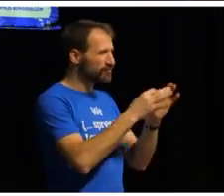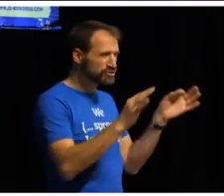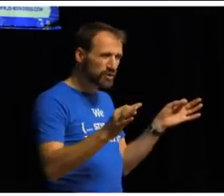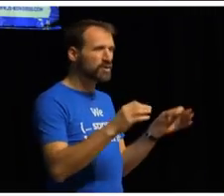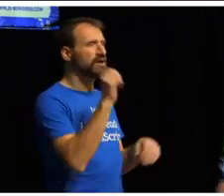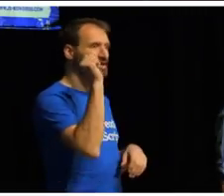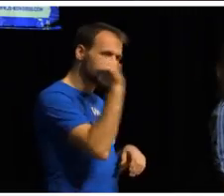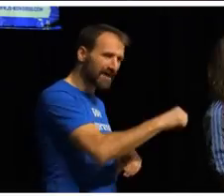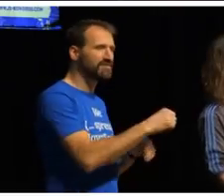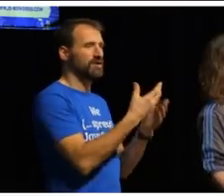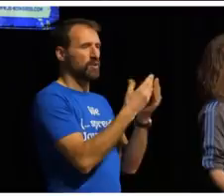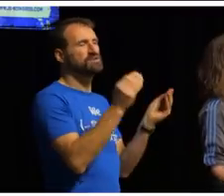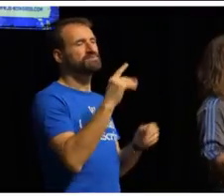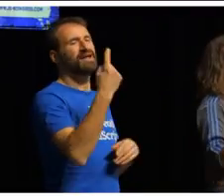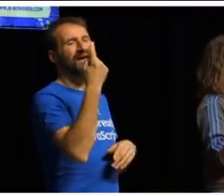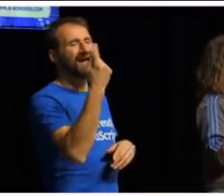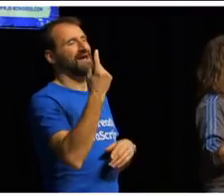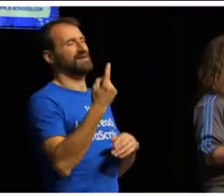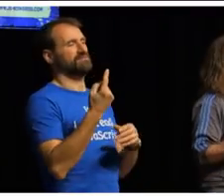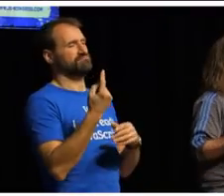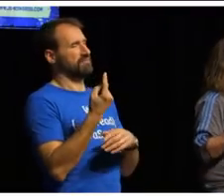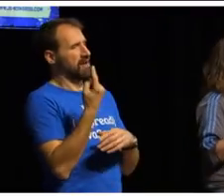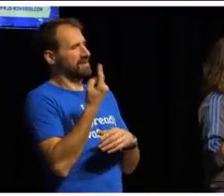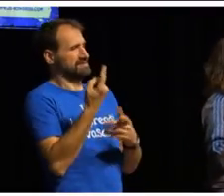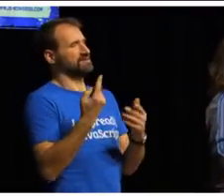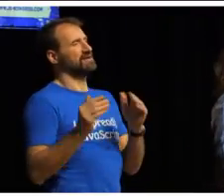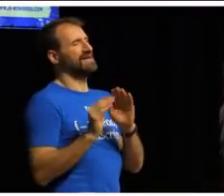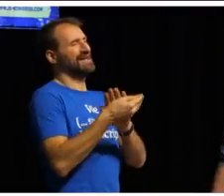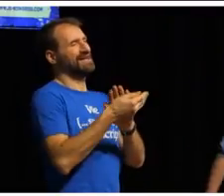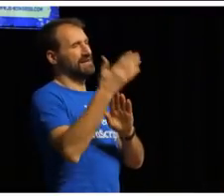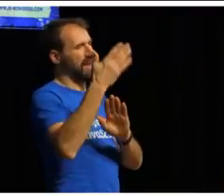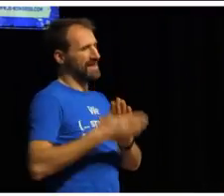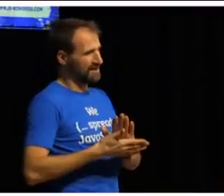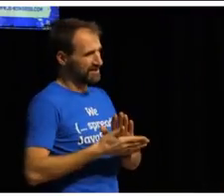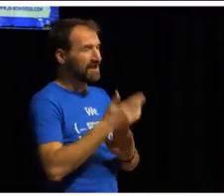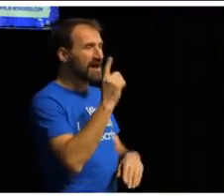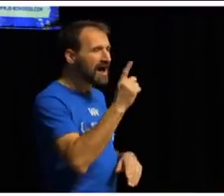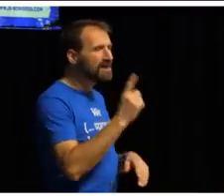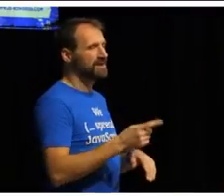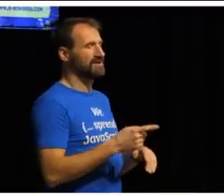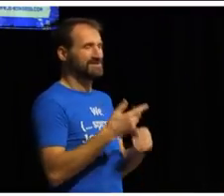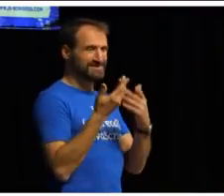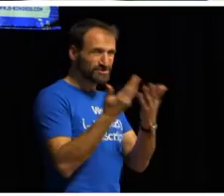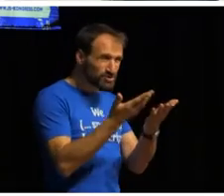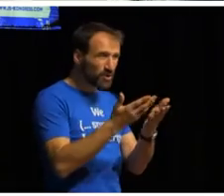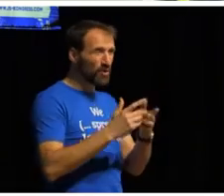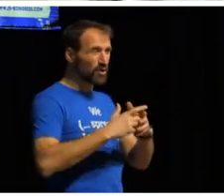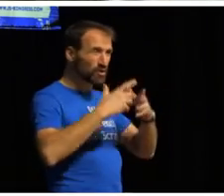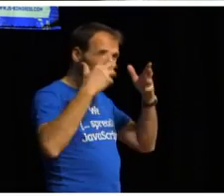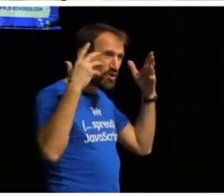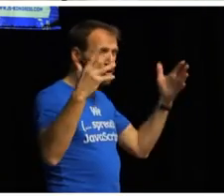layer. But there's no way or no efficient way to train such a large single hidden